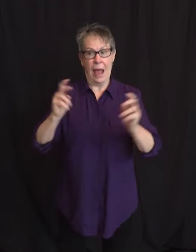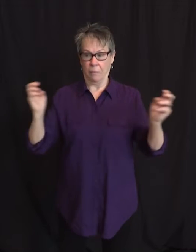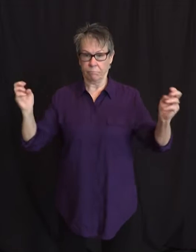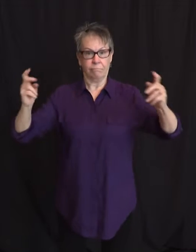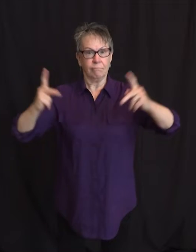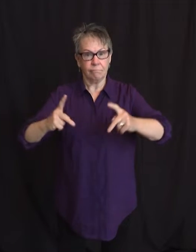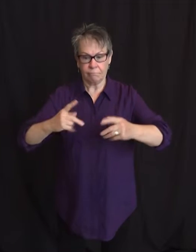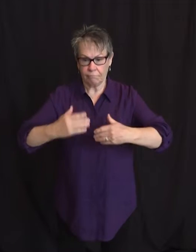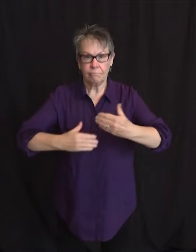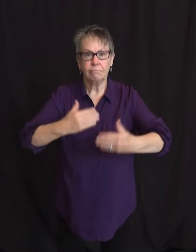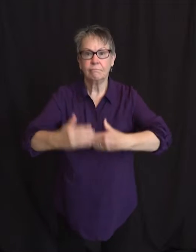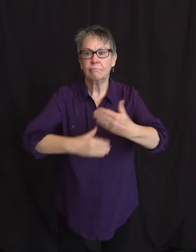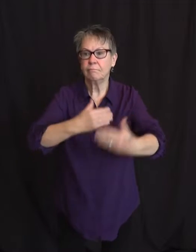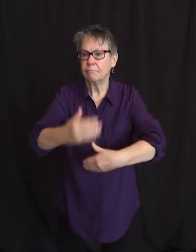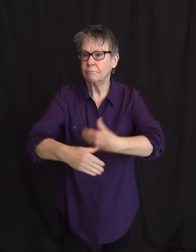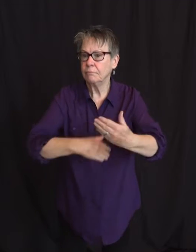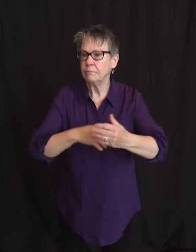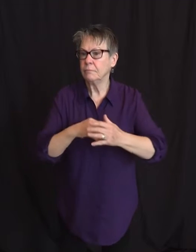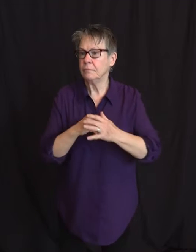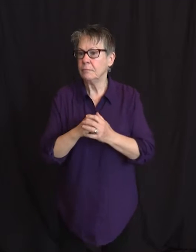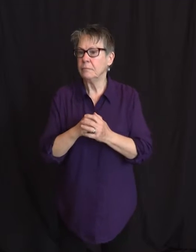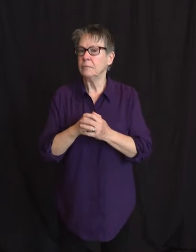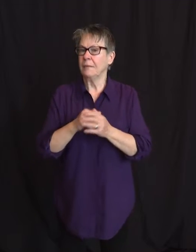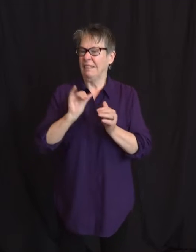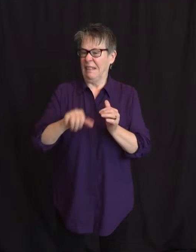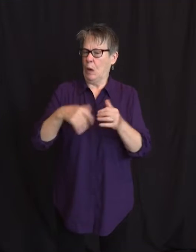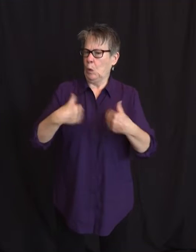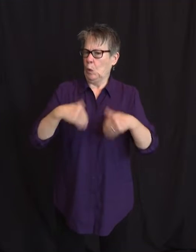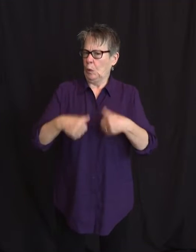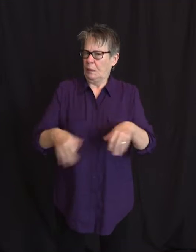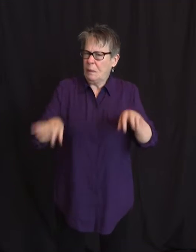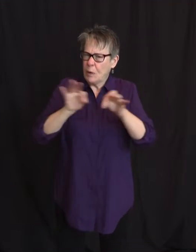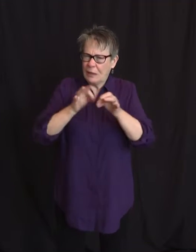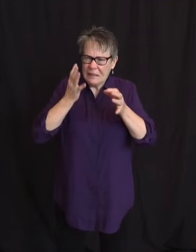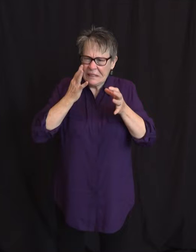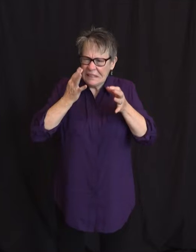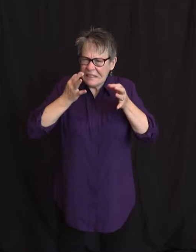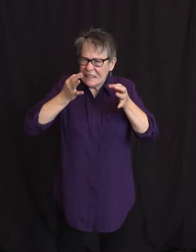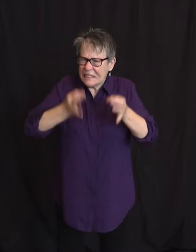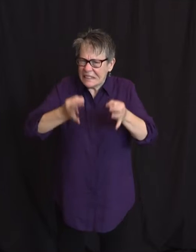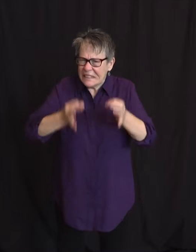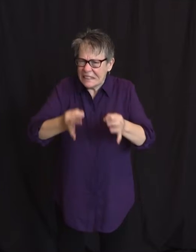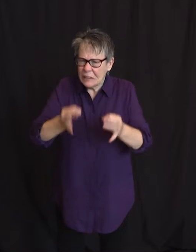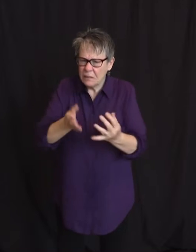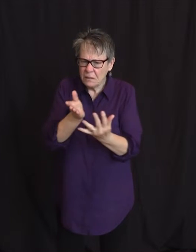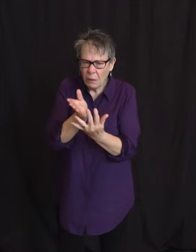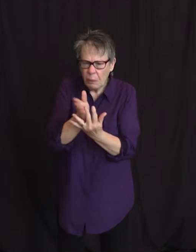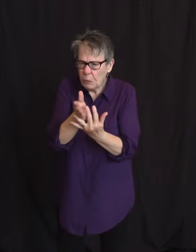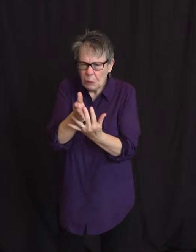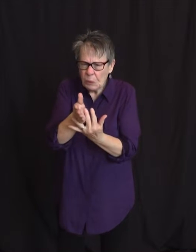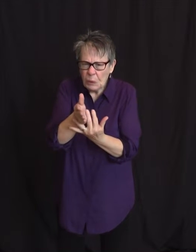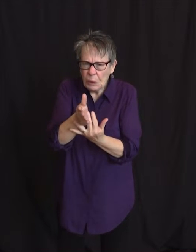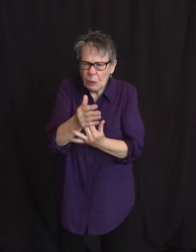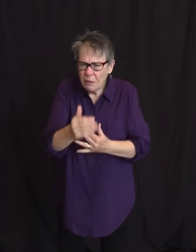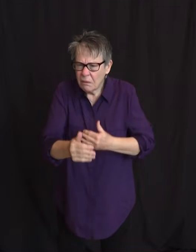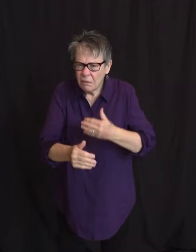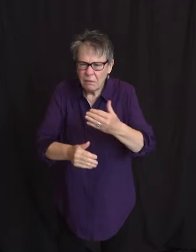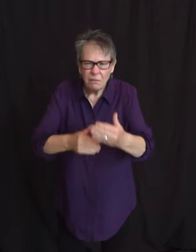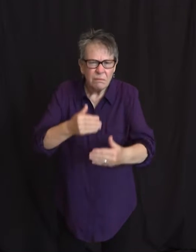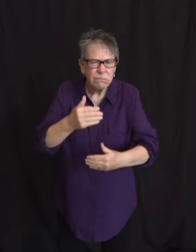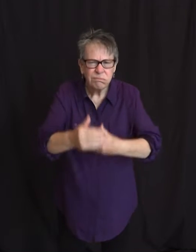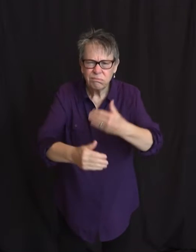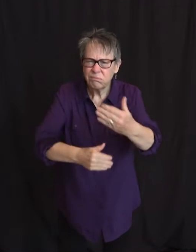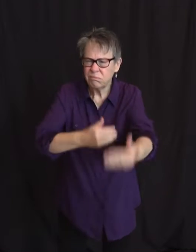and thoughtful, and everything we do will be filtered through our New Jersey values. This roadmap is designed with